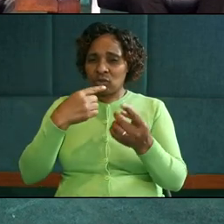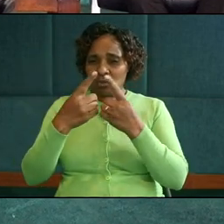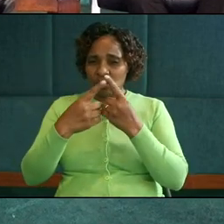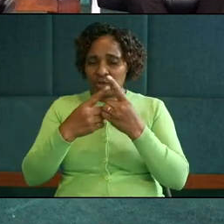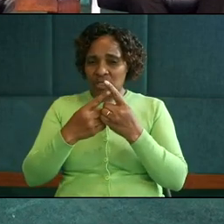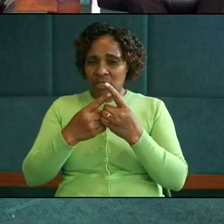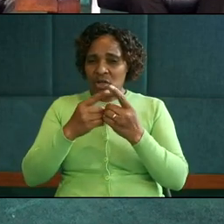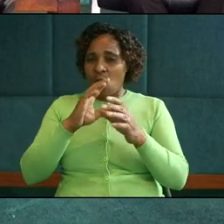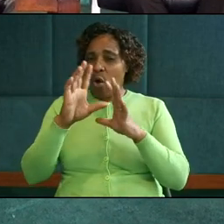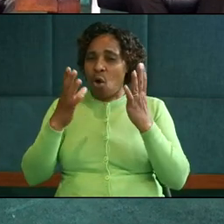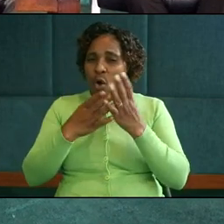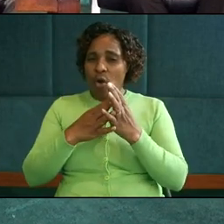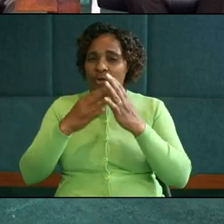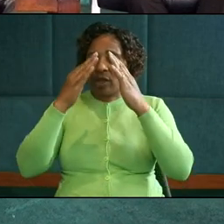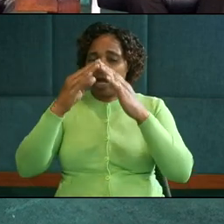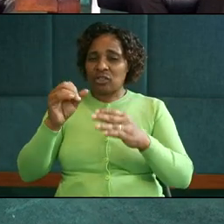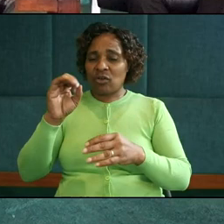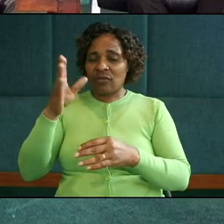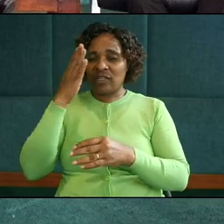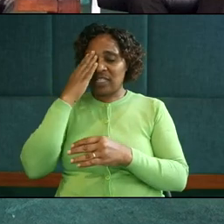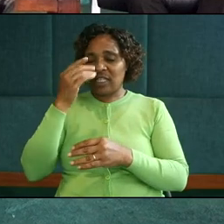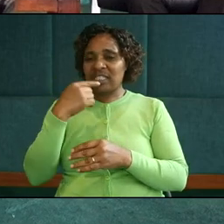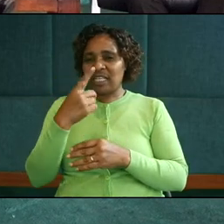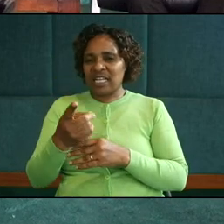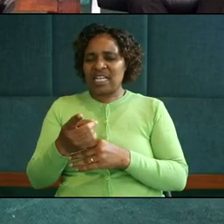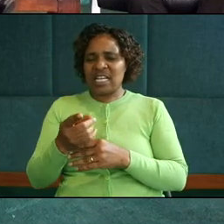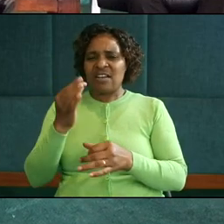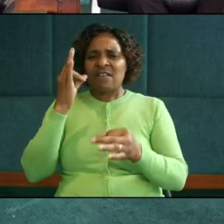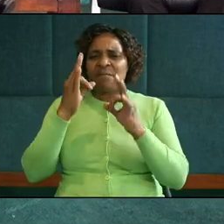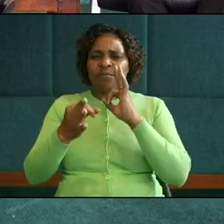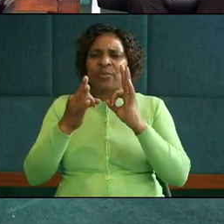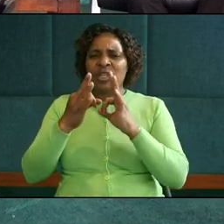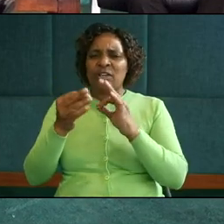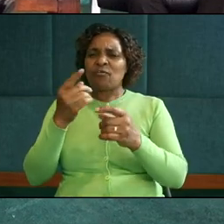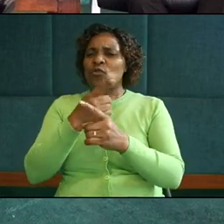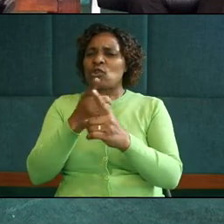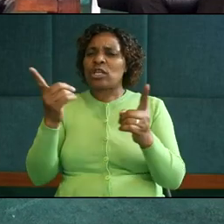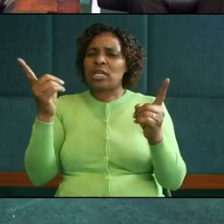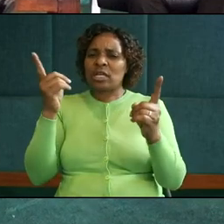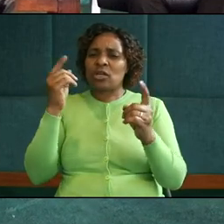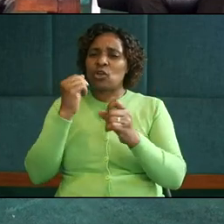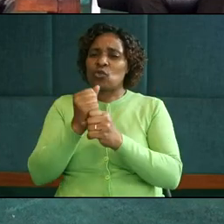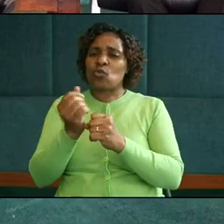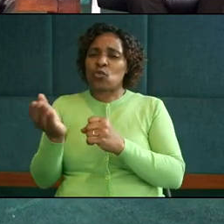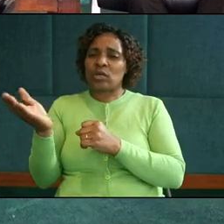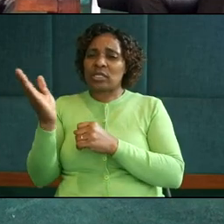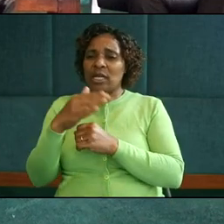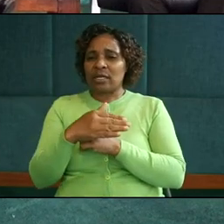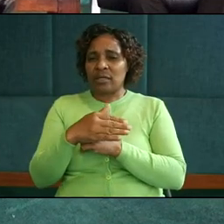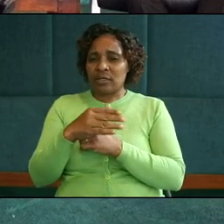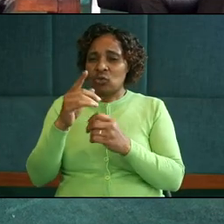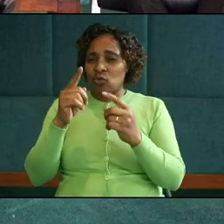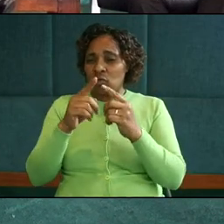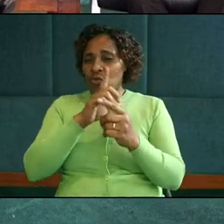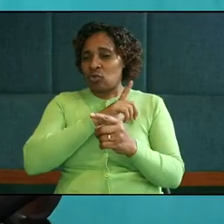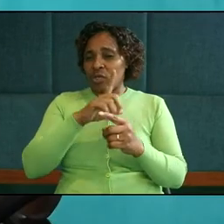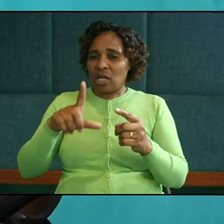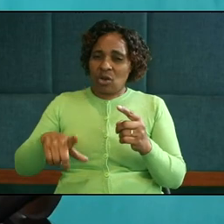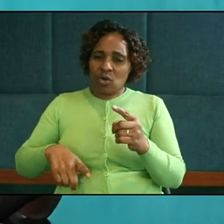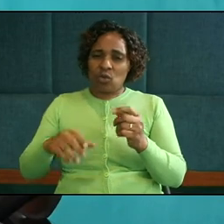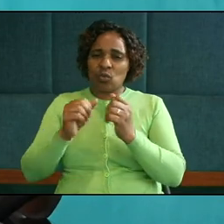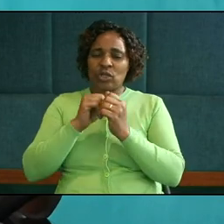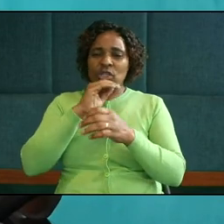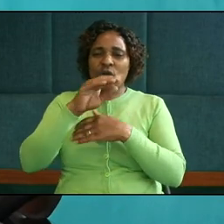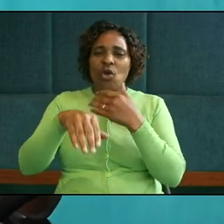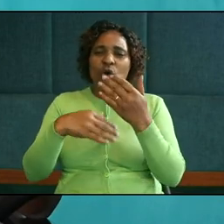the house of Israel, saying, If ye do return unto the Lord with